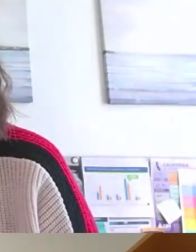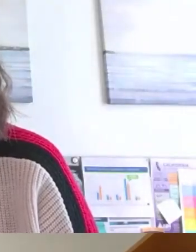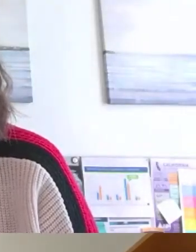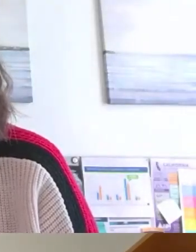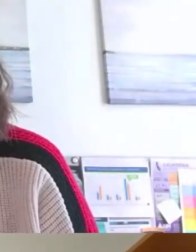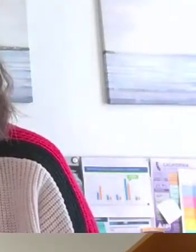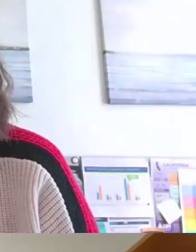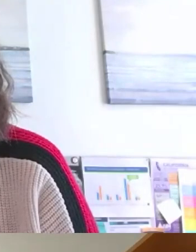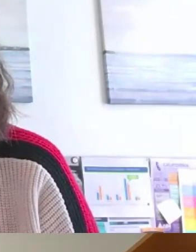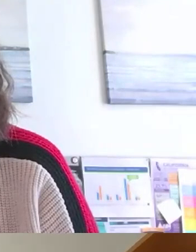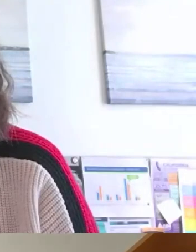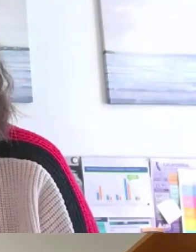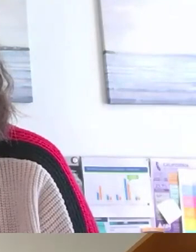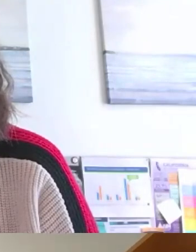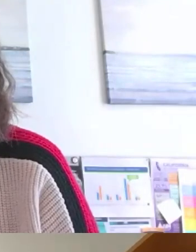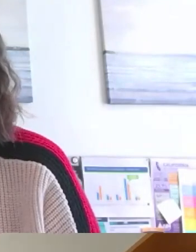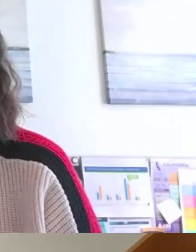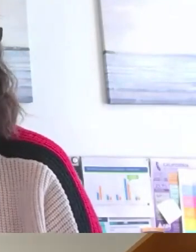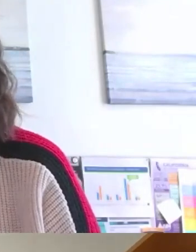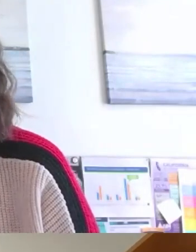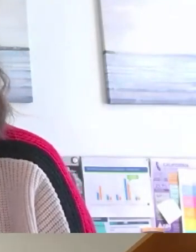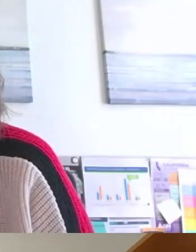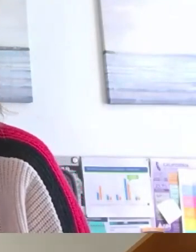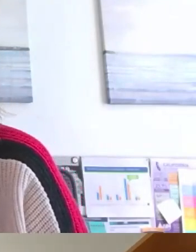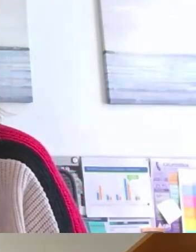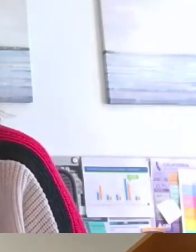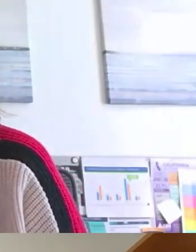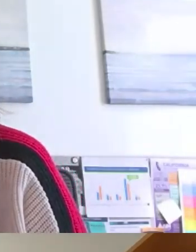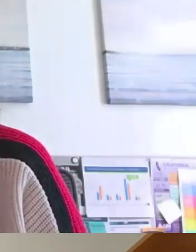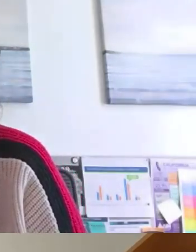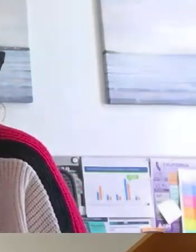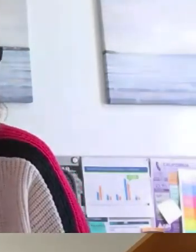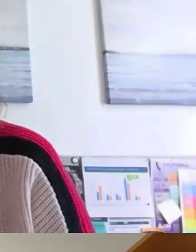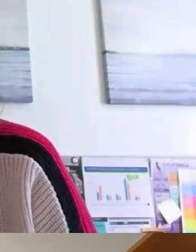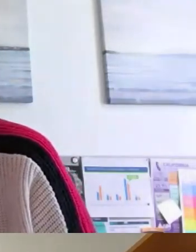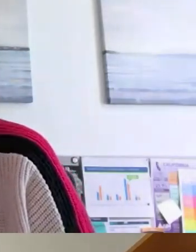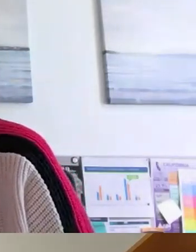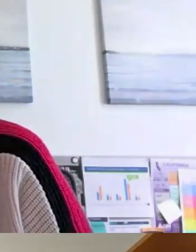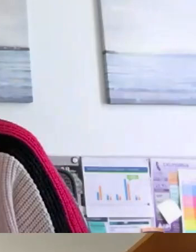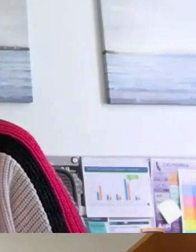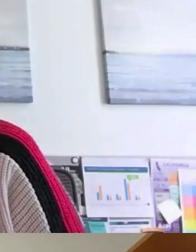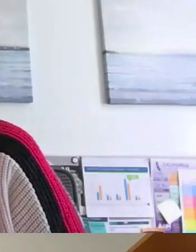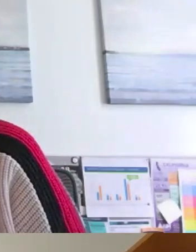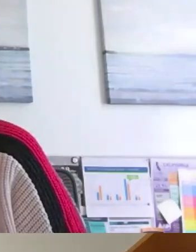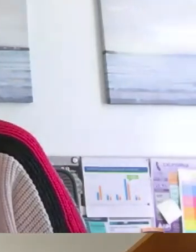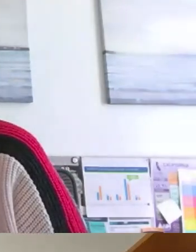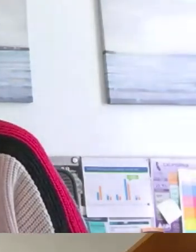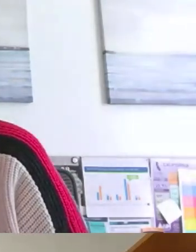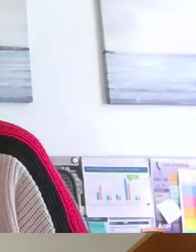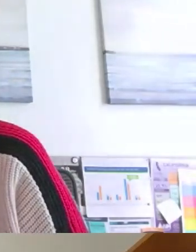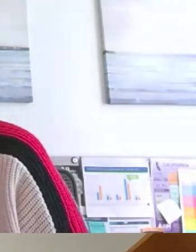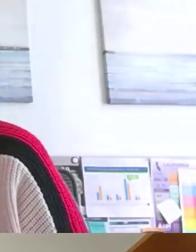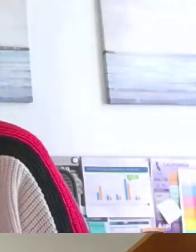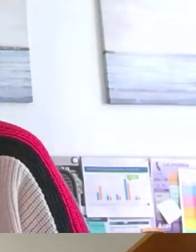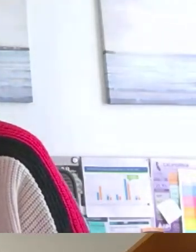about what is the future of assisted living for those who choose that at times. The other thing I'll say I'm very much focused